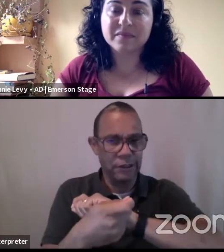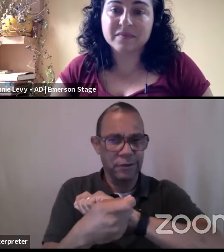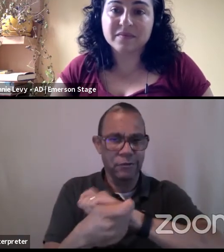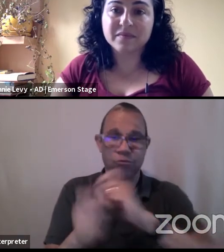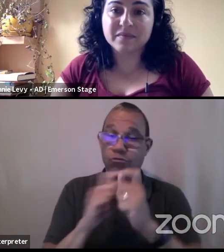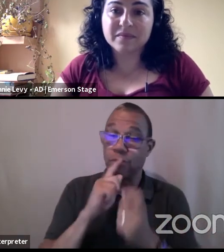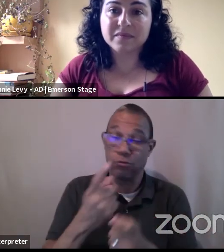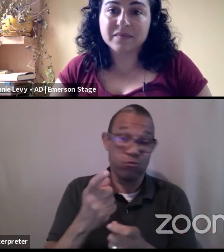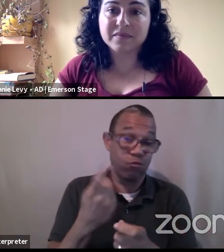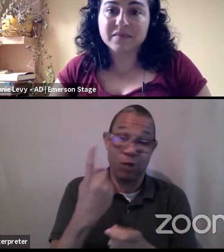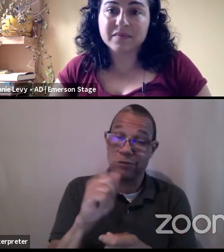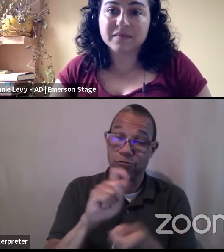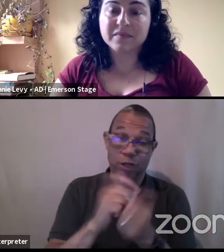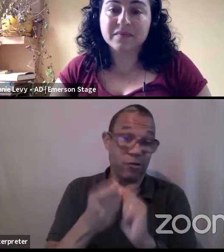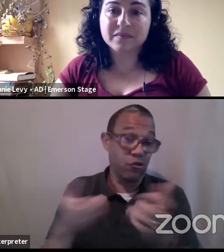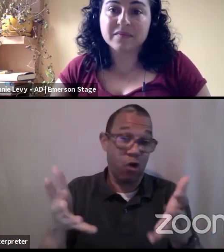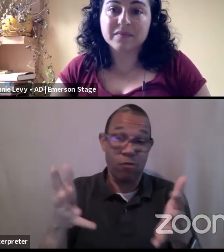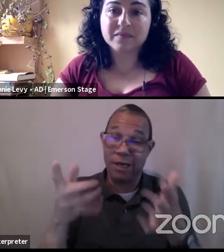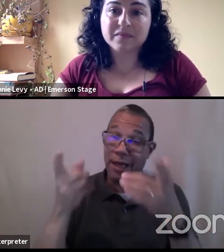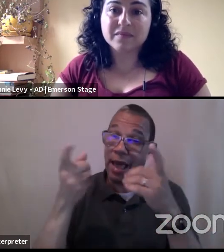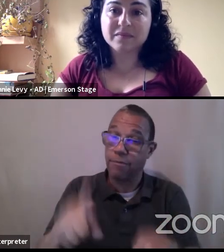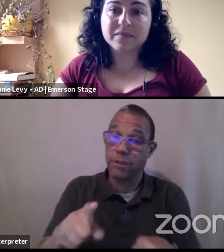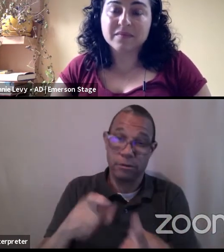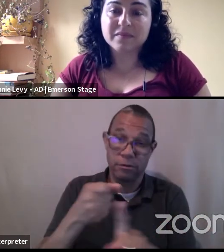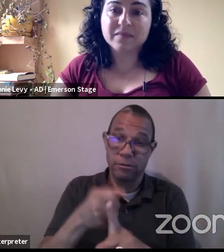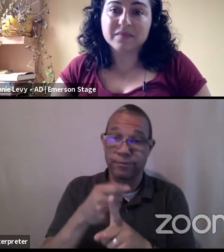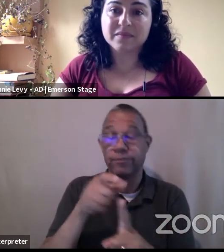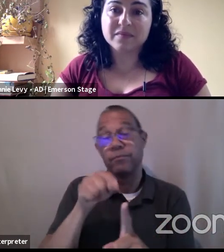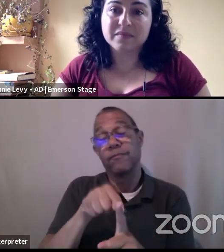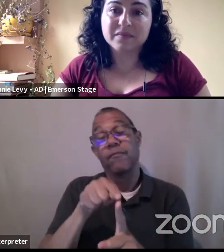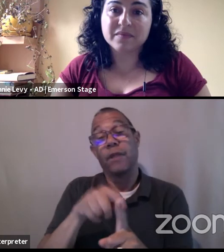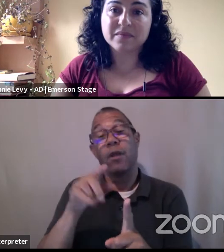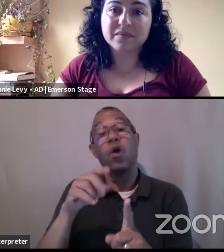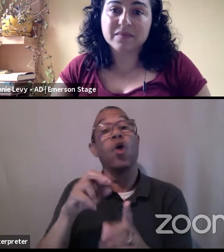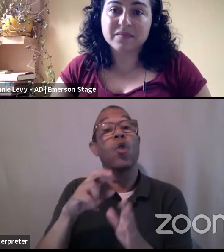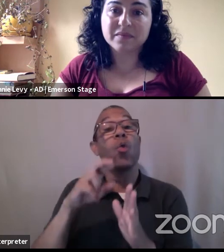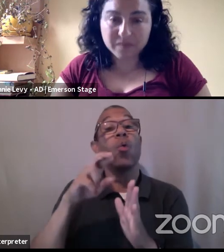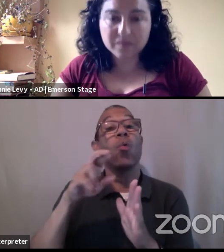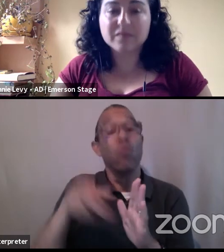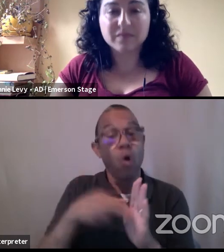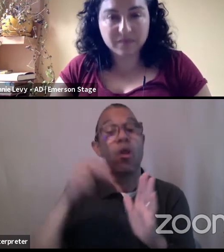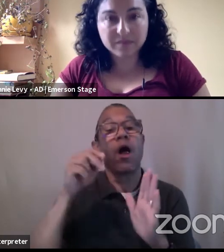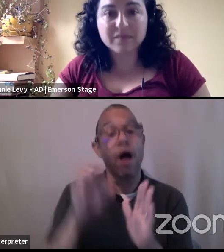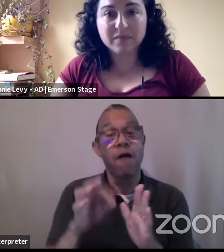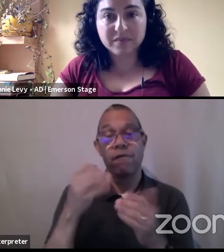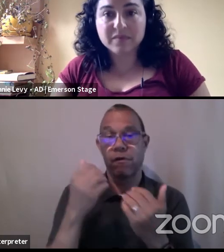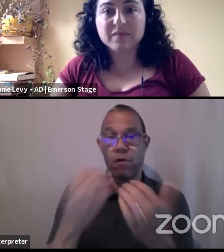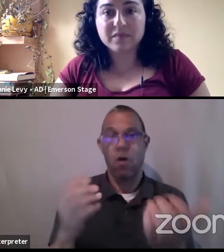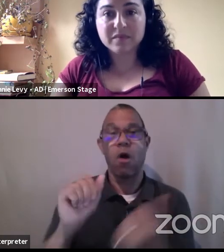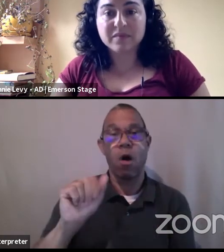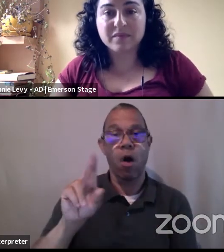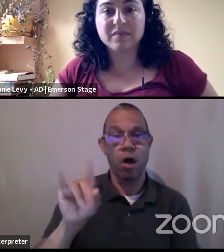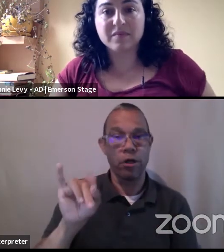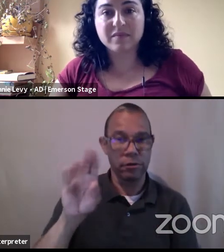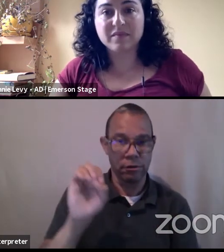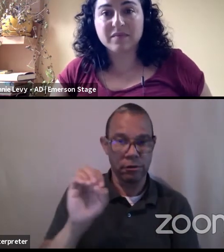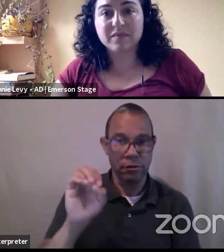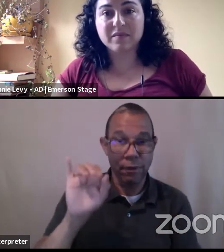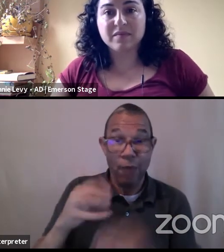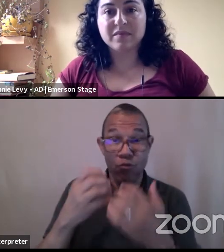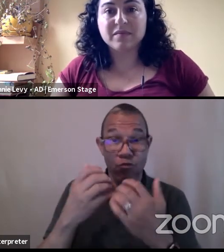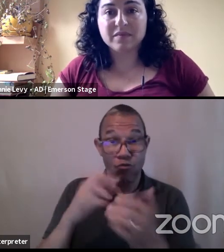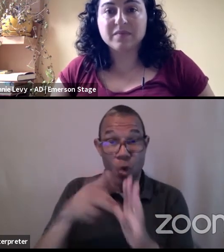started in theater is the, the role of the audience, the role of the audience is no longer, it seems